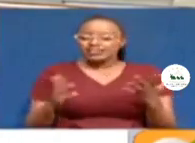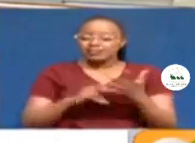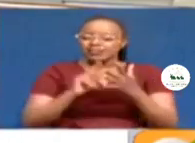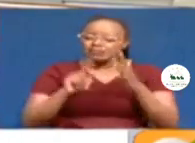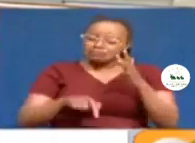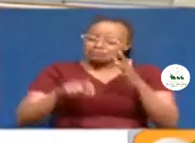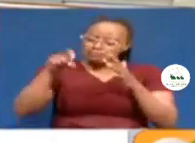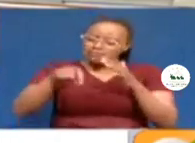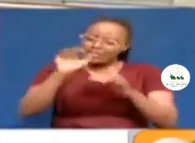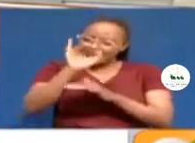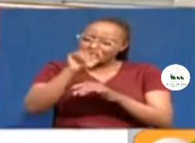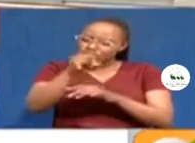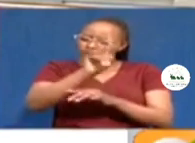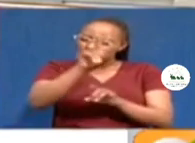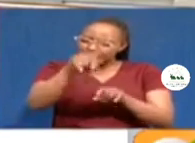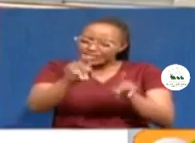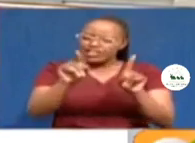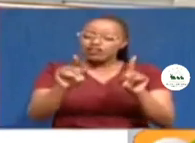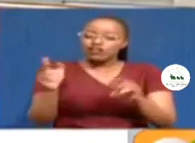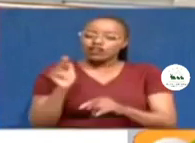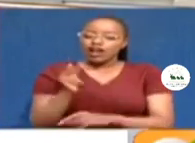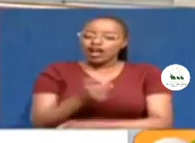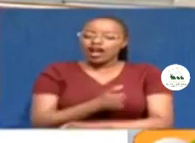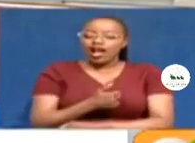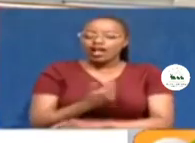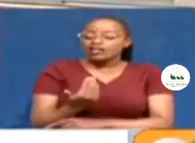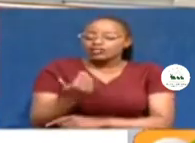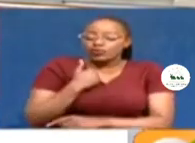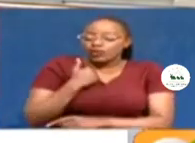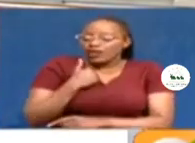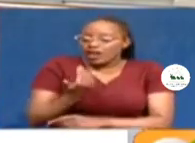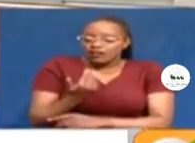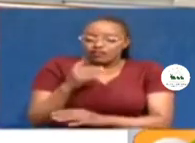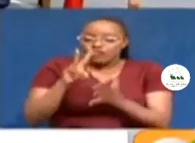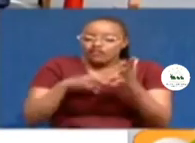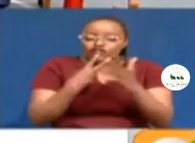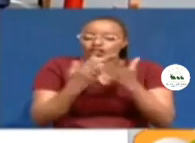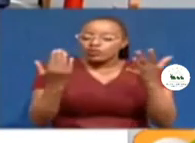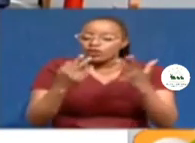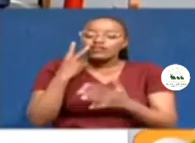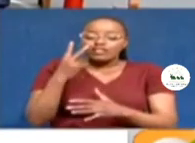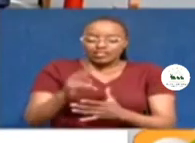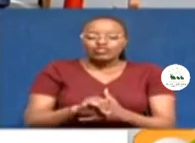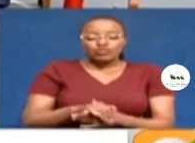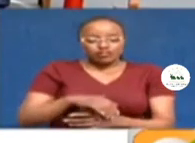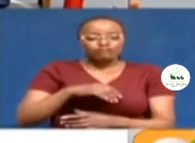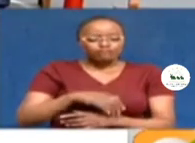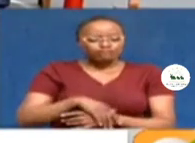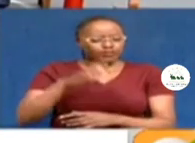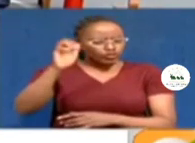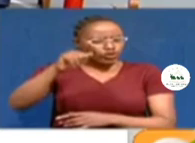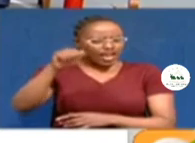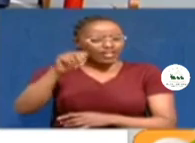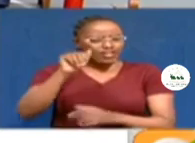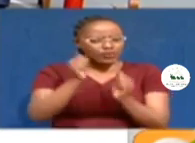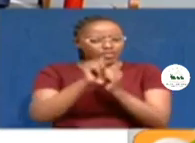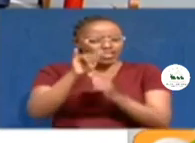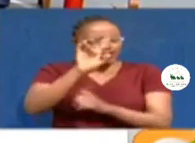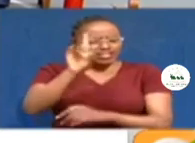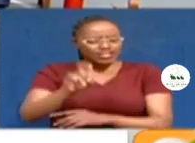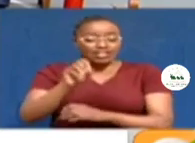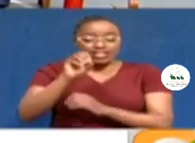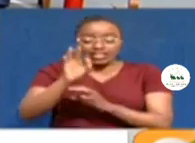ask ourselves where we have fallen short, all of us. Prof, I see you nodding there. You agree with this? Are we to blame?